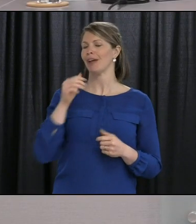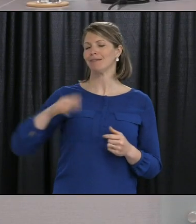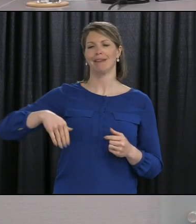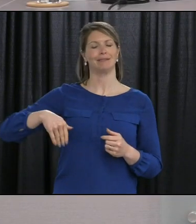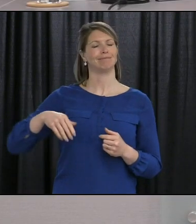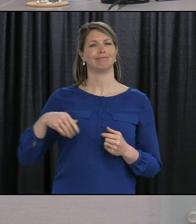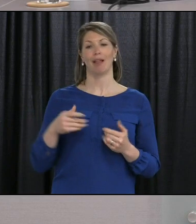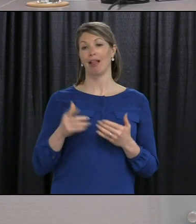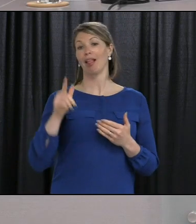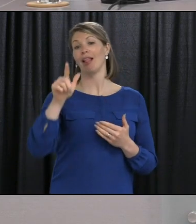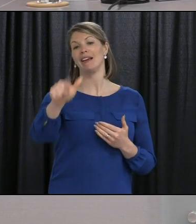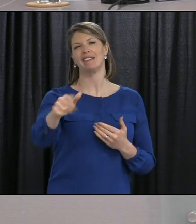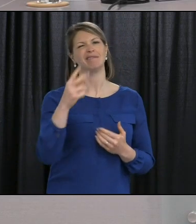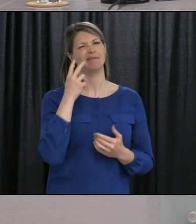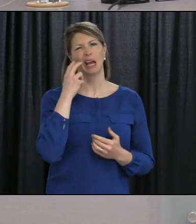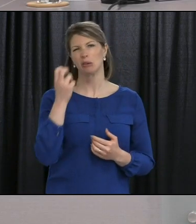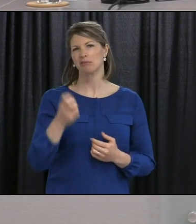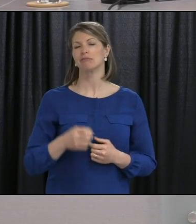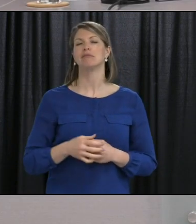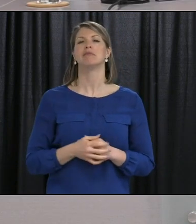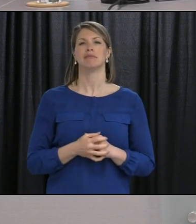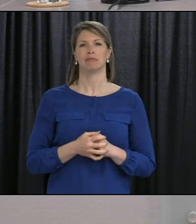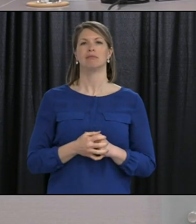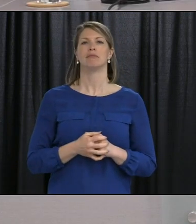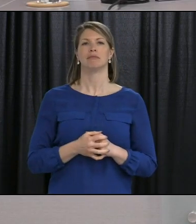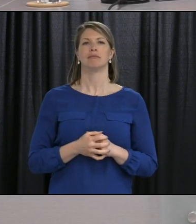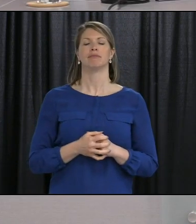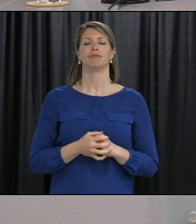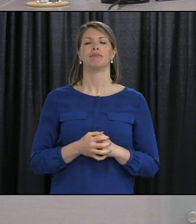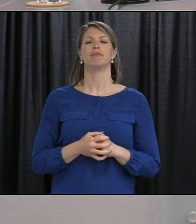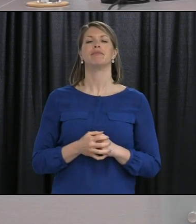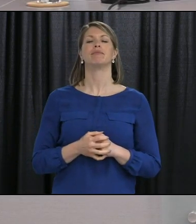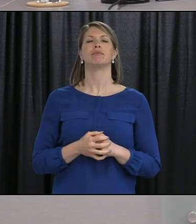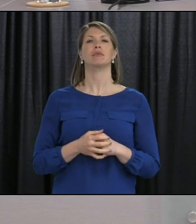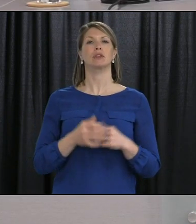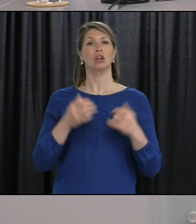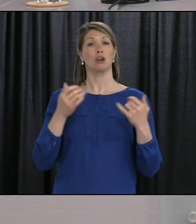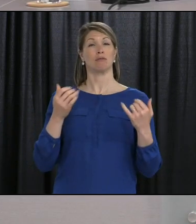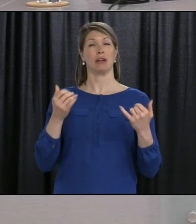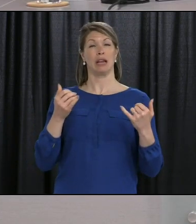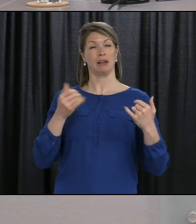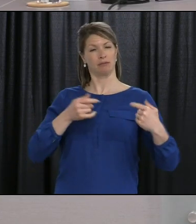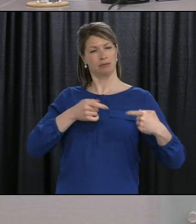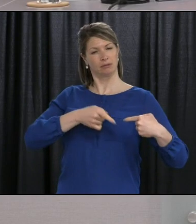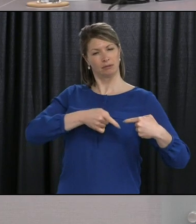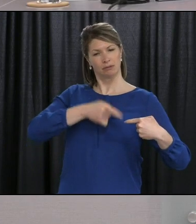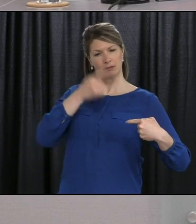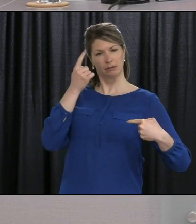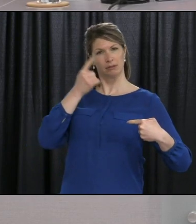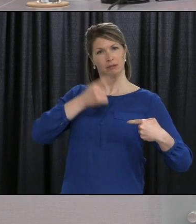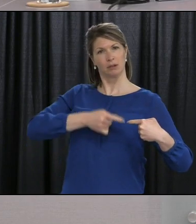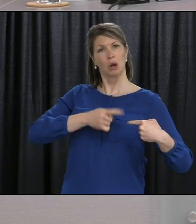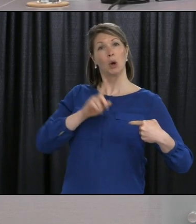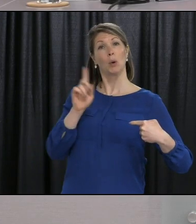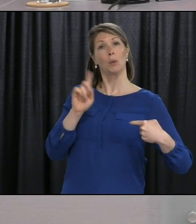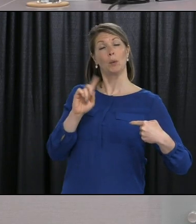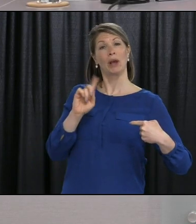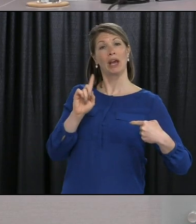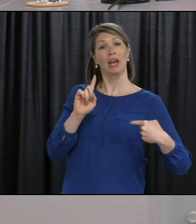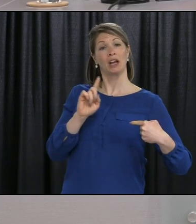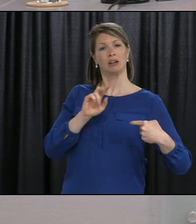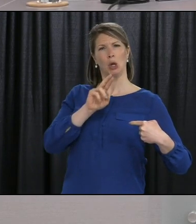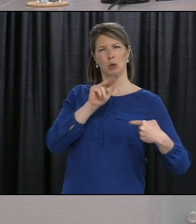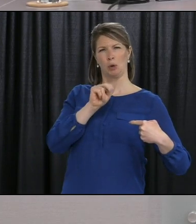And given the fact that one of our primary points of entry in an Atlantic Canadian context would be